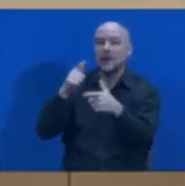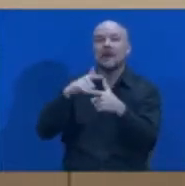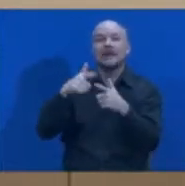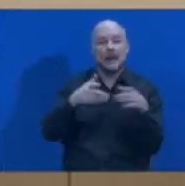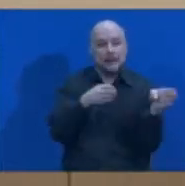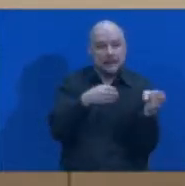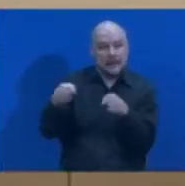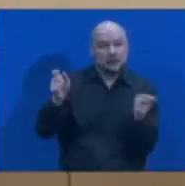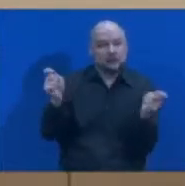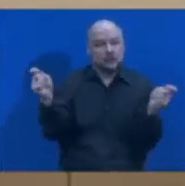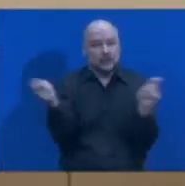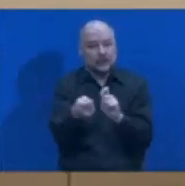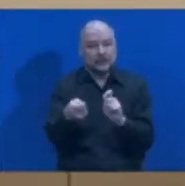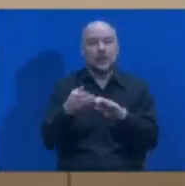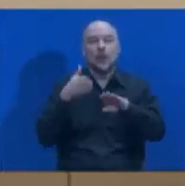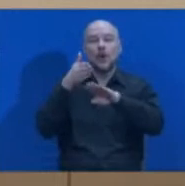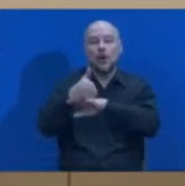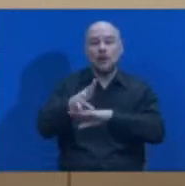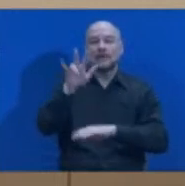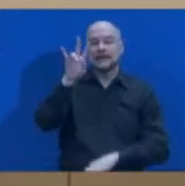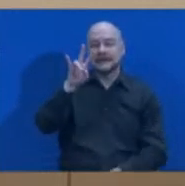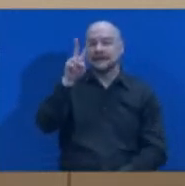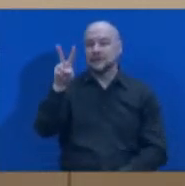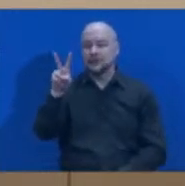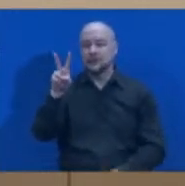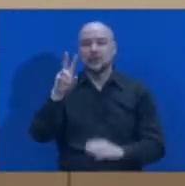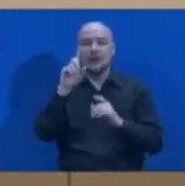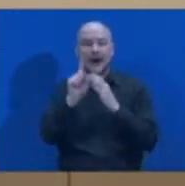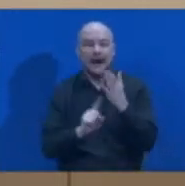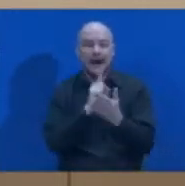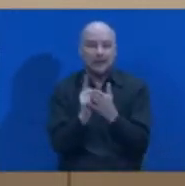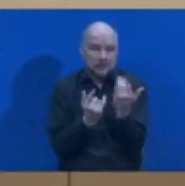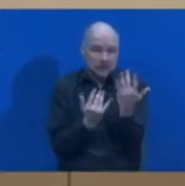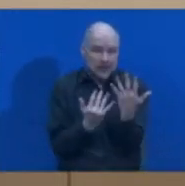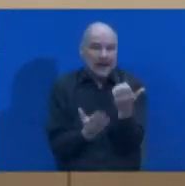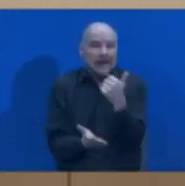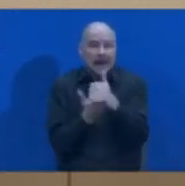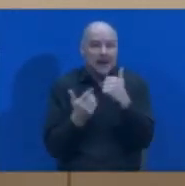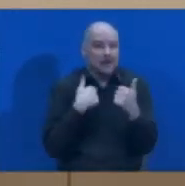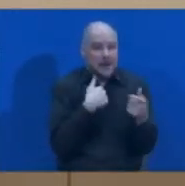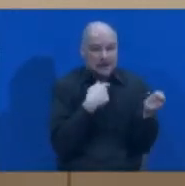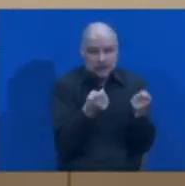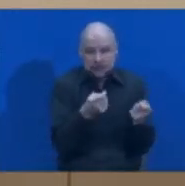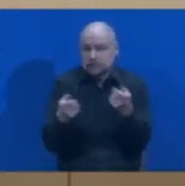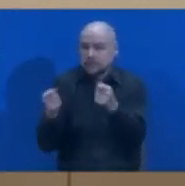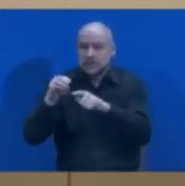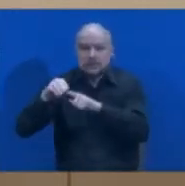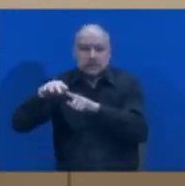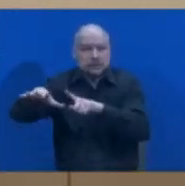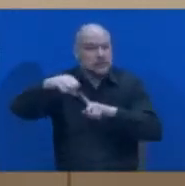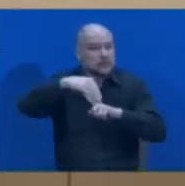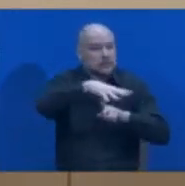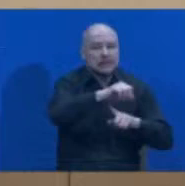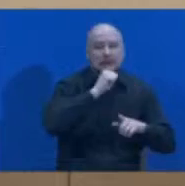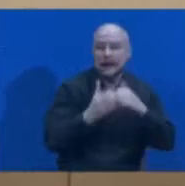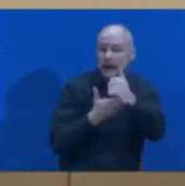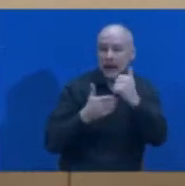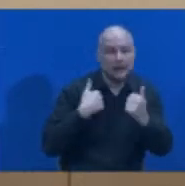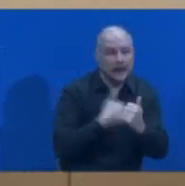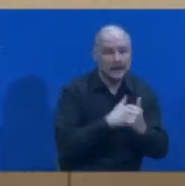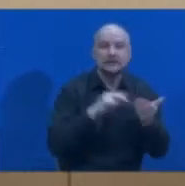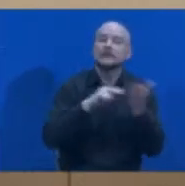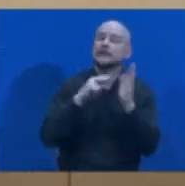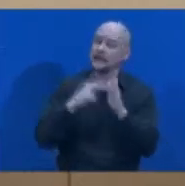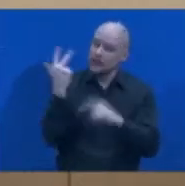Test results past 72 hours are not terribly helpful in managing this disease. So that is part of the plan, to make sure that